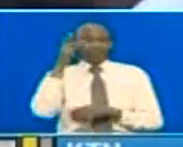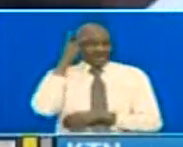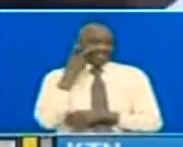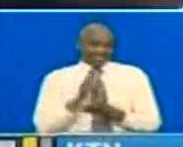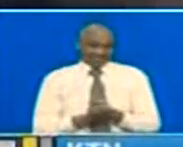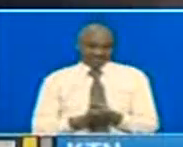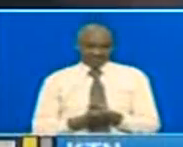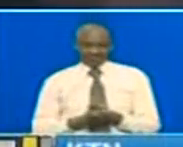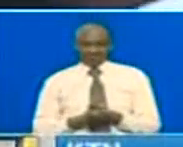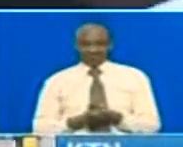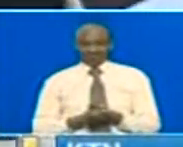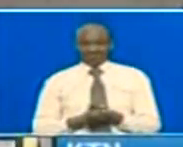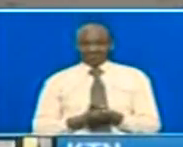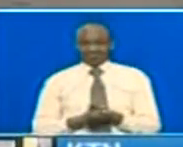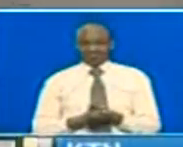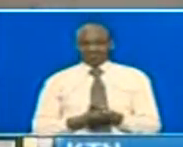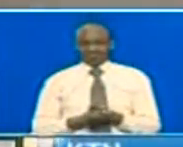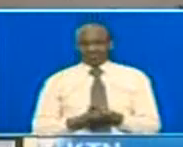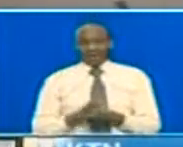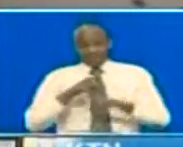wrath of the angry parents.